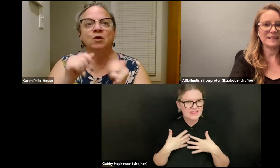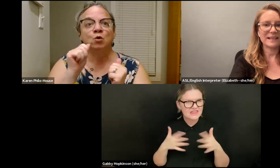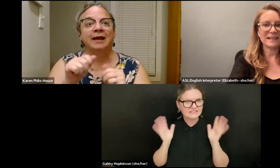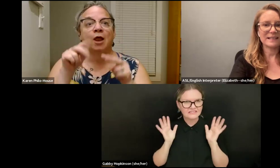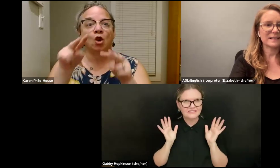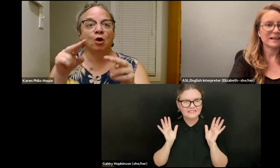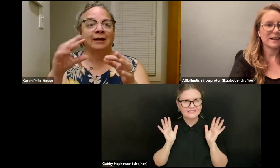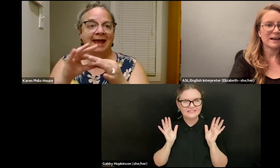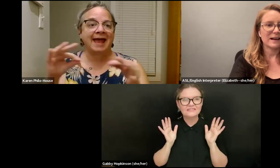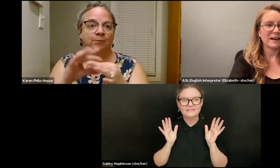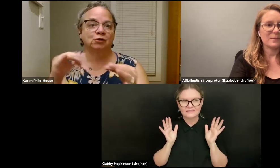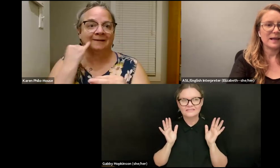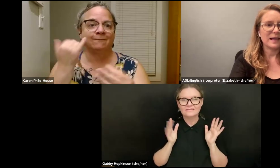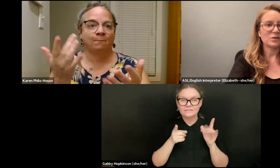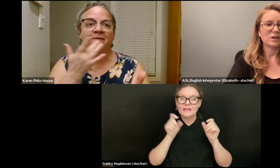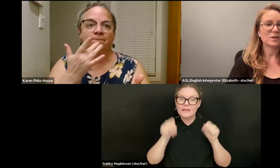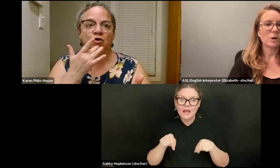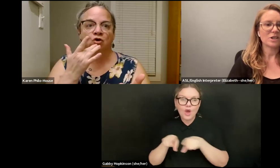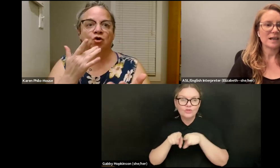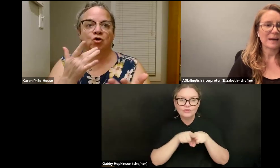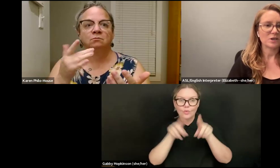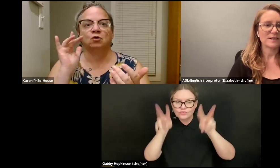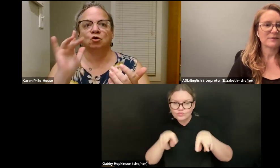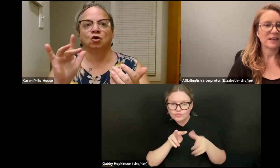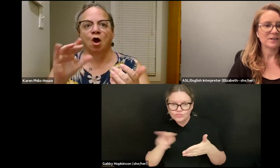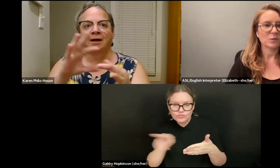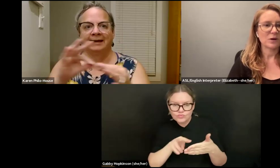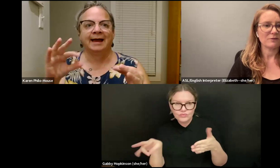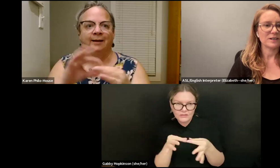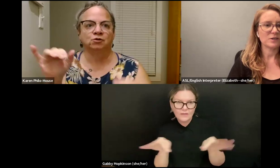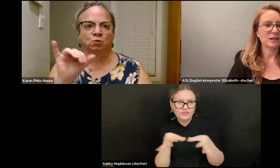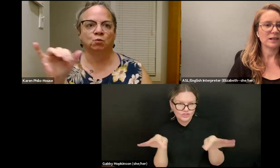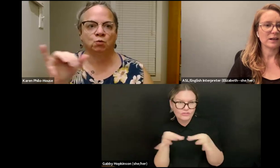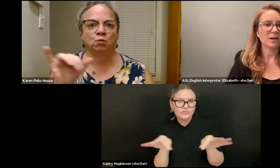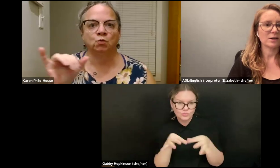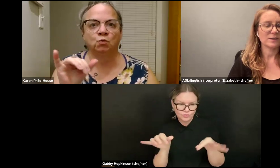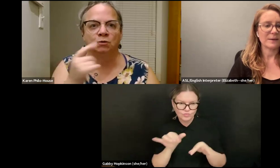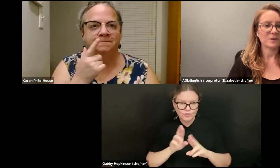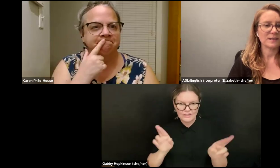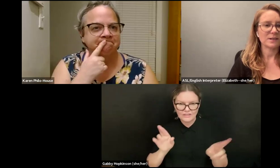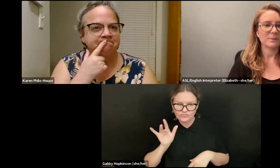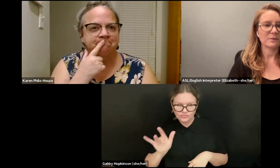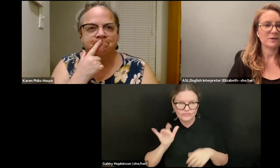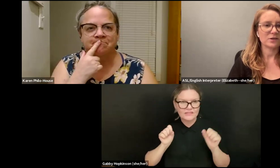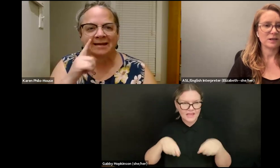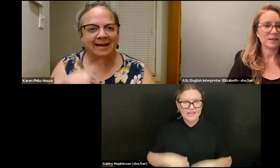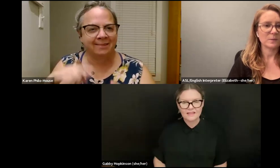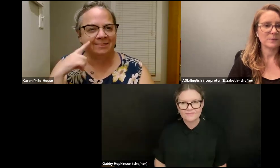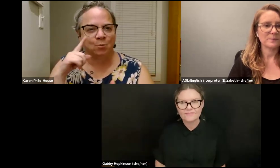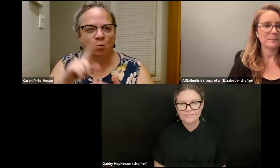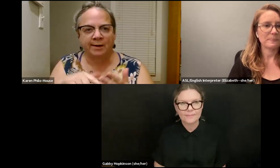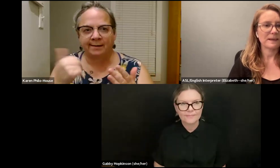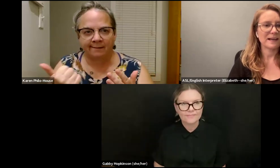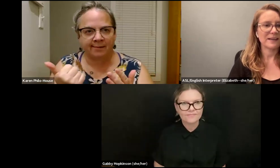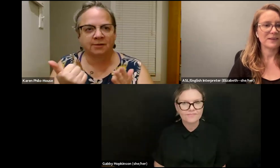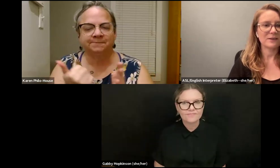think that is it. And you can also watch the captions if that is your preference. You can click on closed captions at the bottom of your screen as